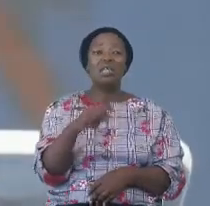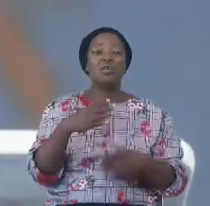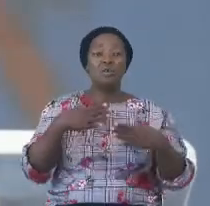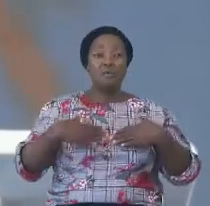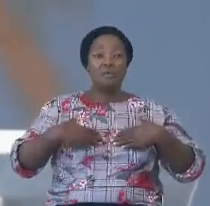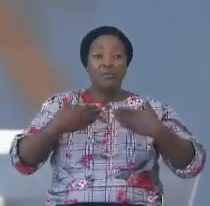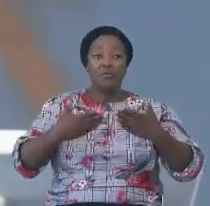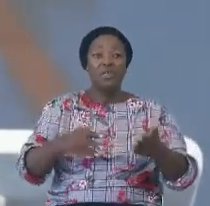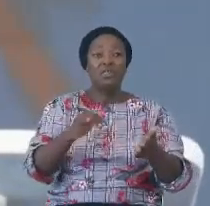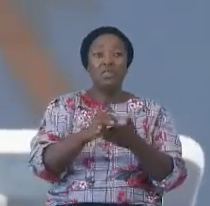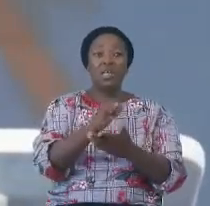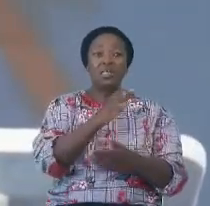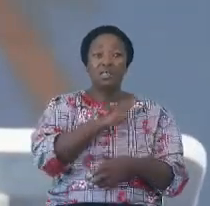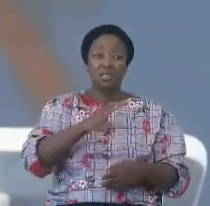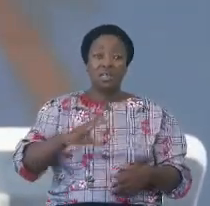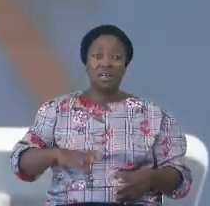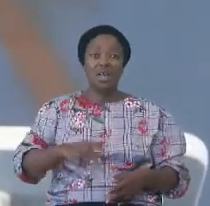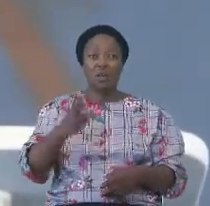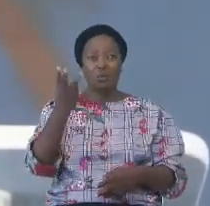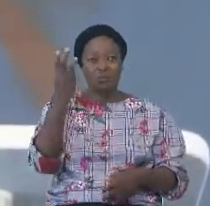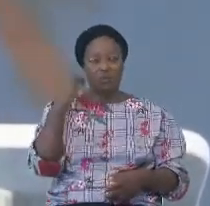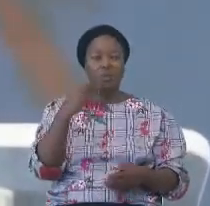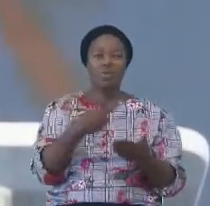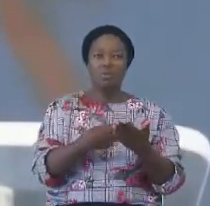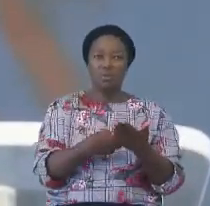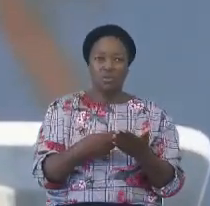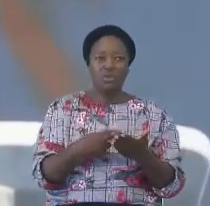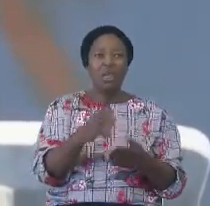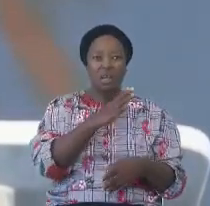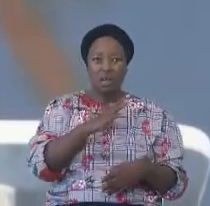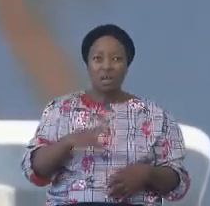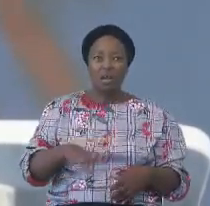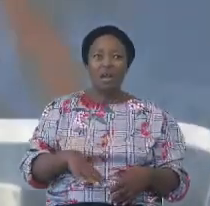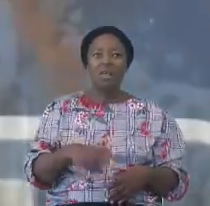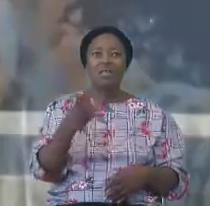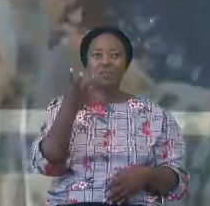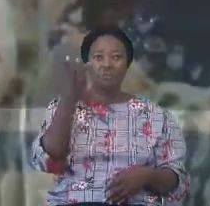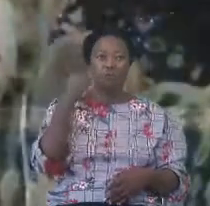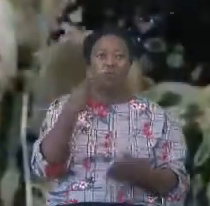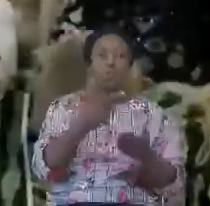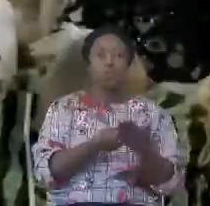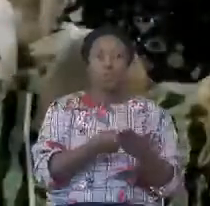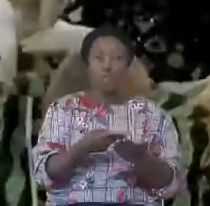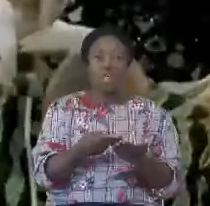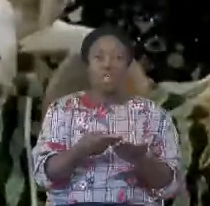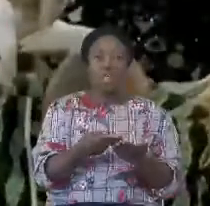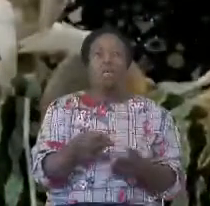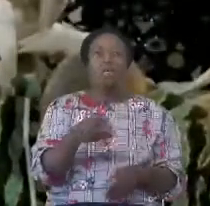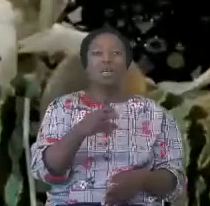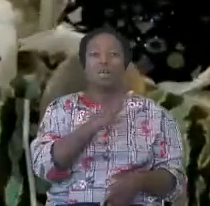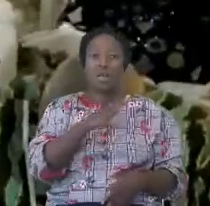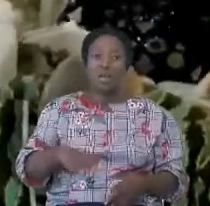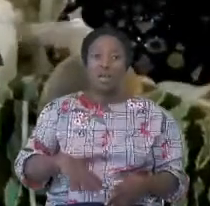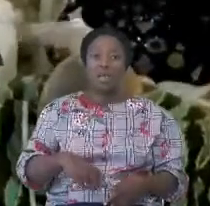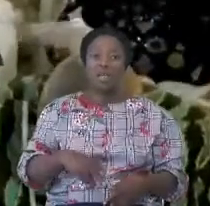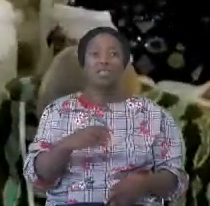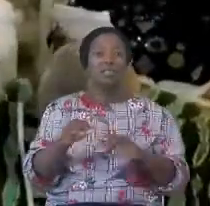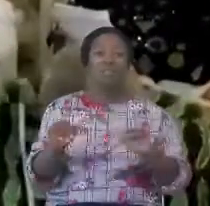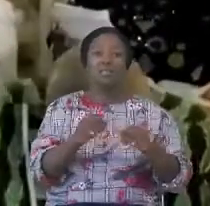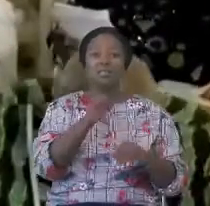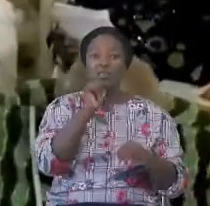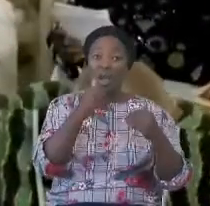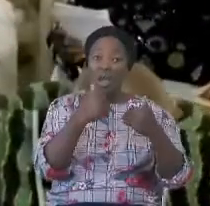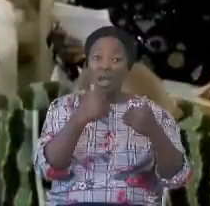He acknowledged and he confessed that Christ was righteous.